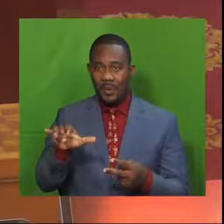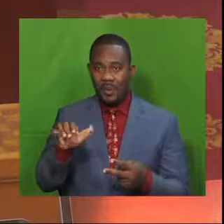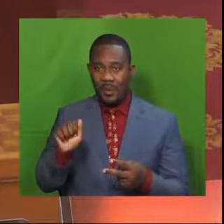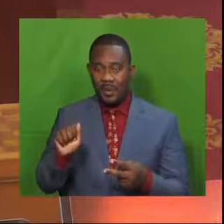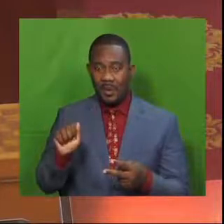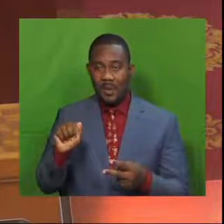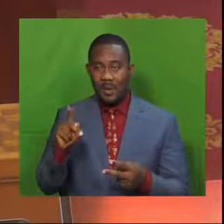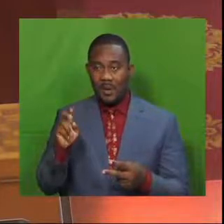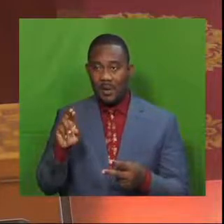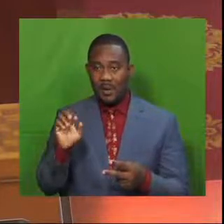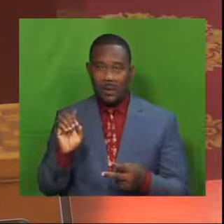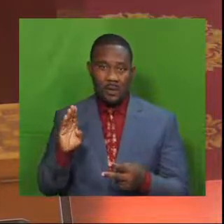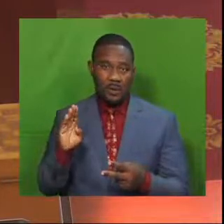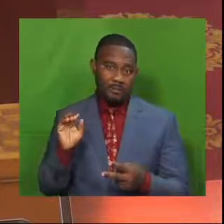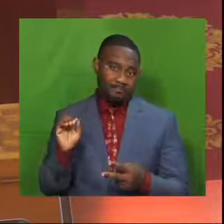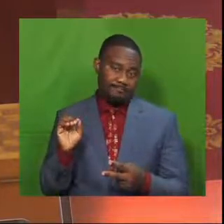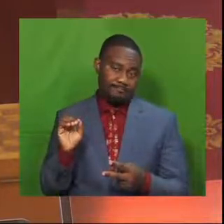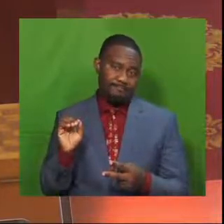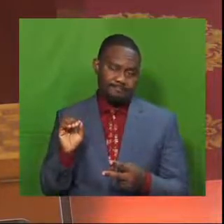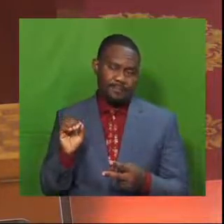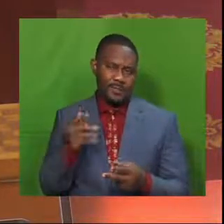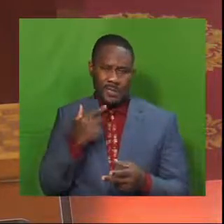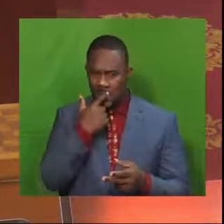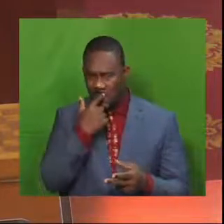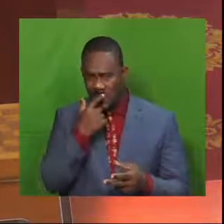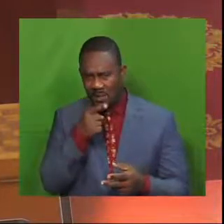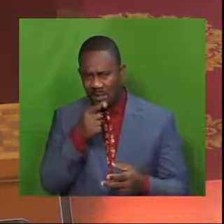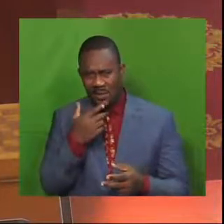raised issue with an urgent question.